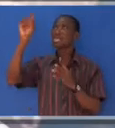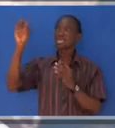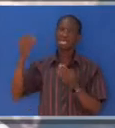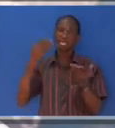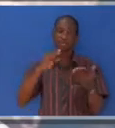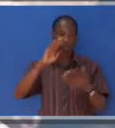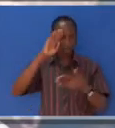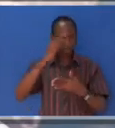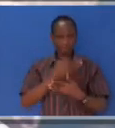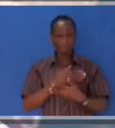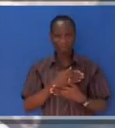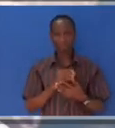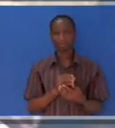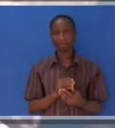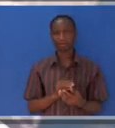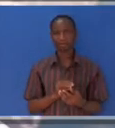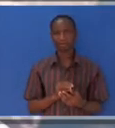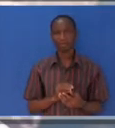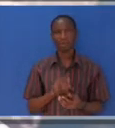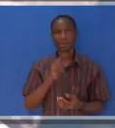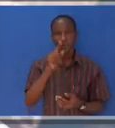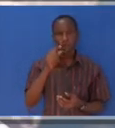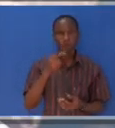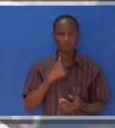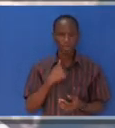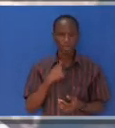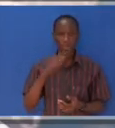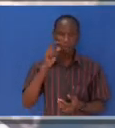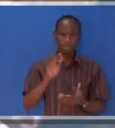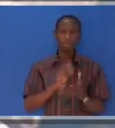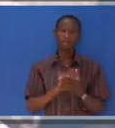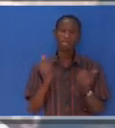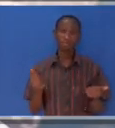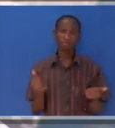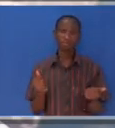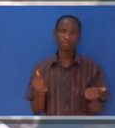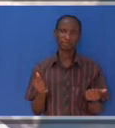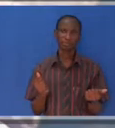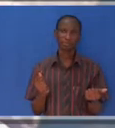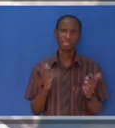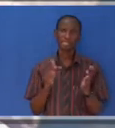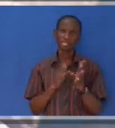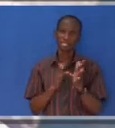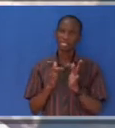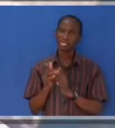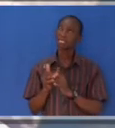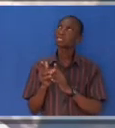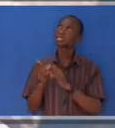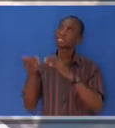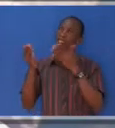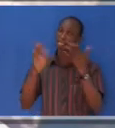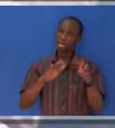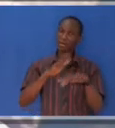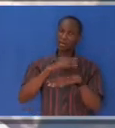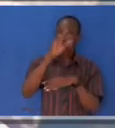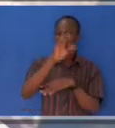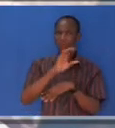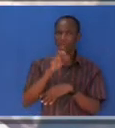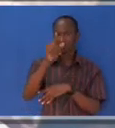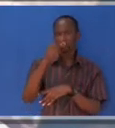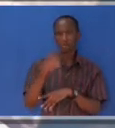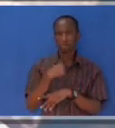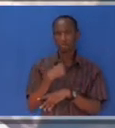is a scripture you have to believe. Jesus is the one who came to die on the cross,